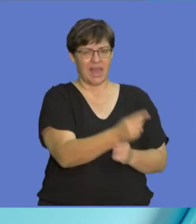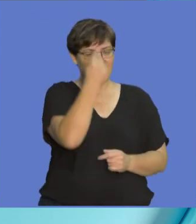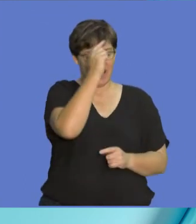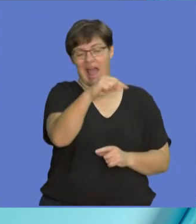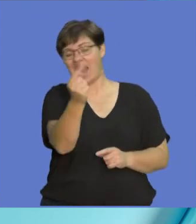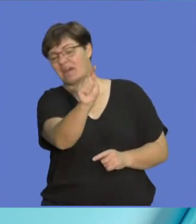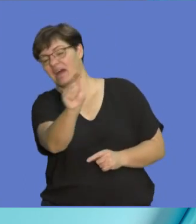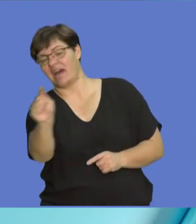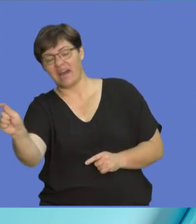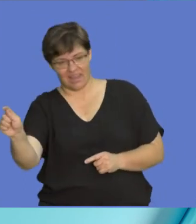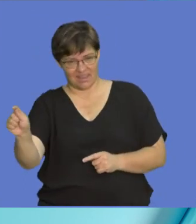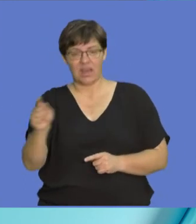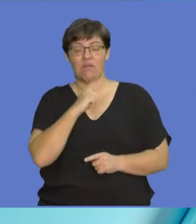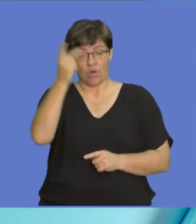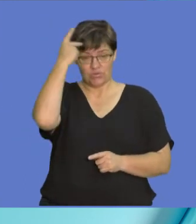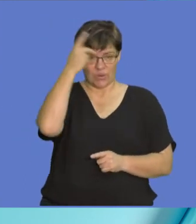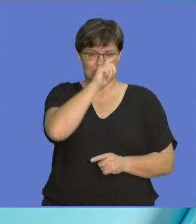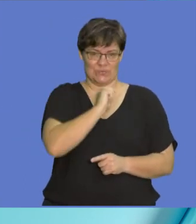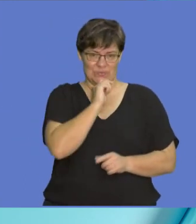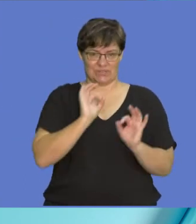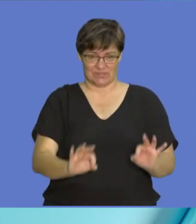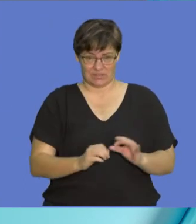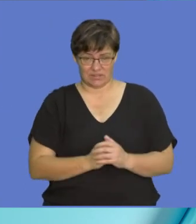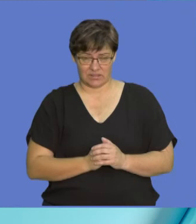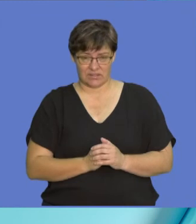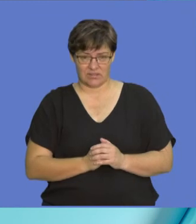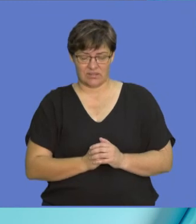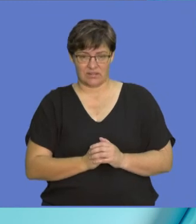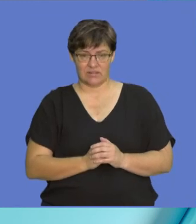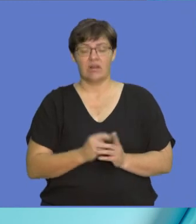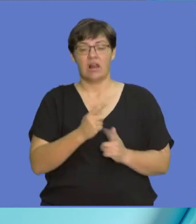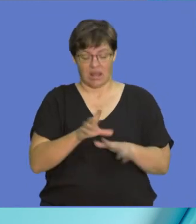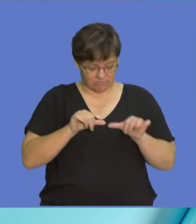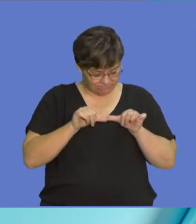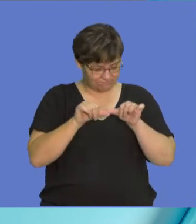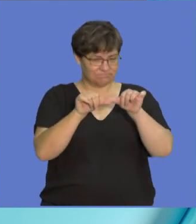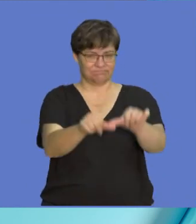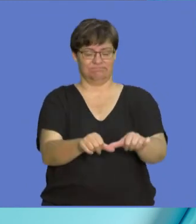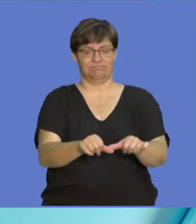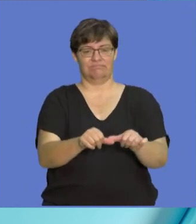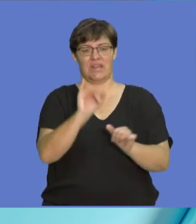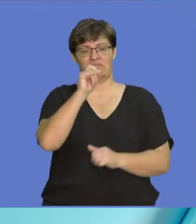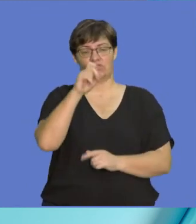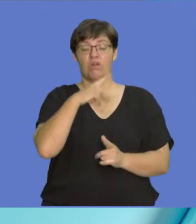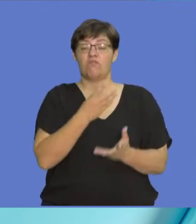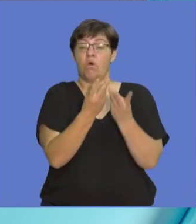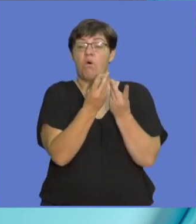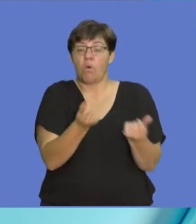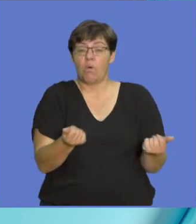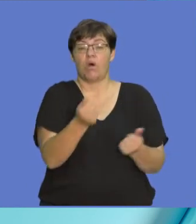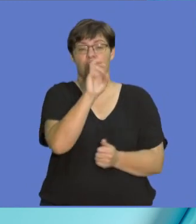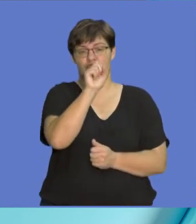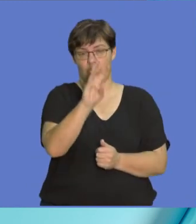done and use that knowledge. So what are we talking about? Perpetual inventory with regards to the raw materials.